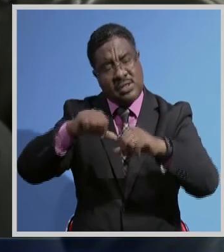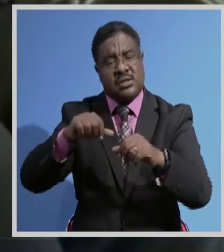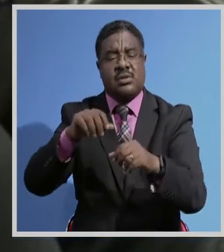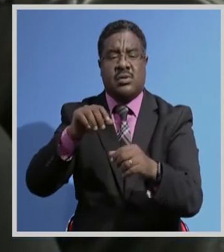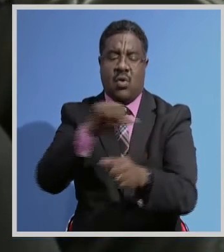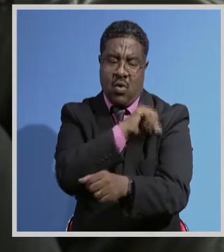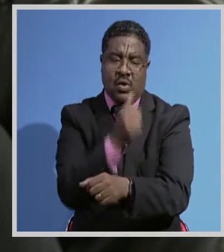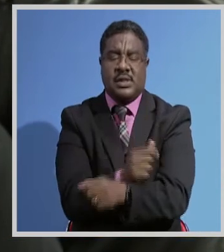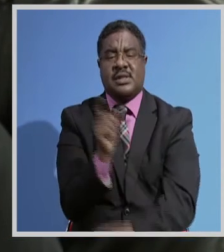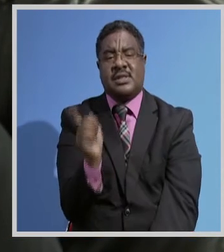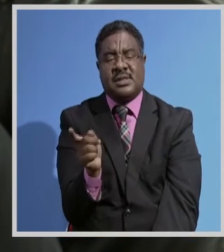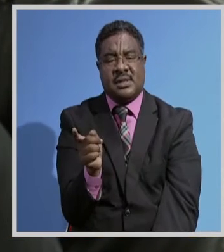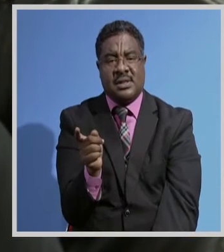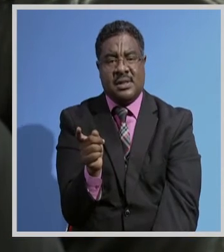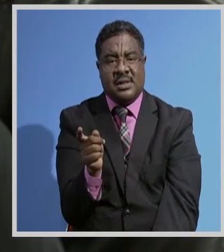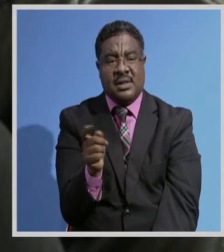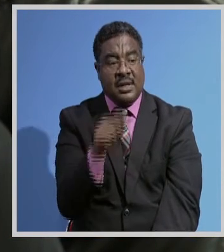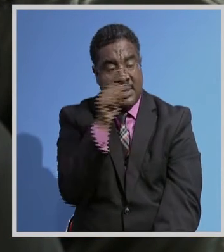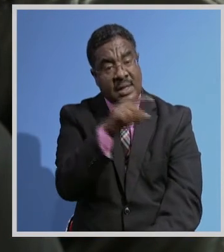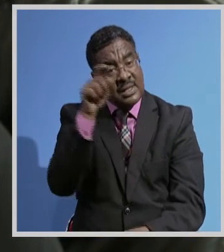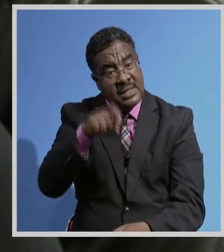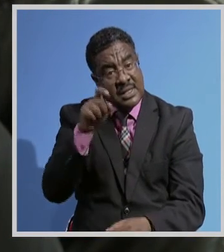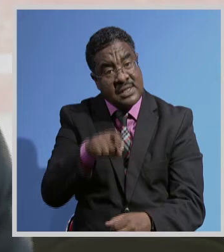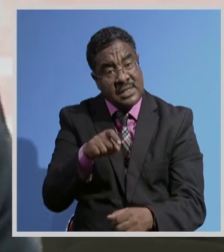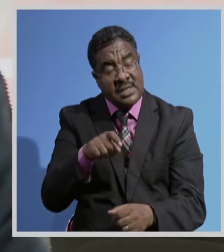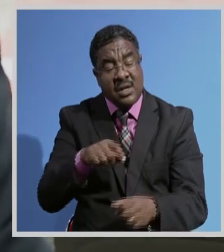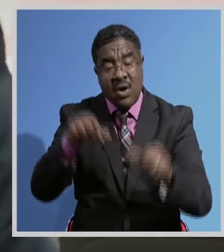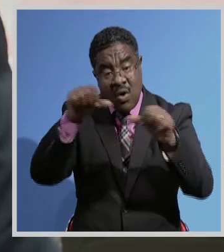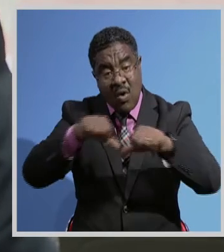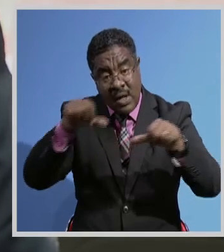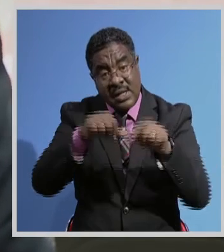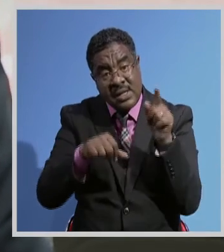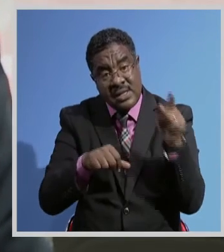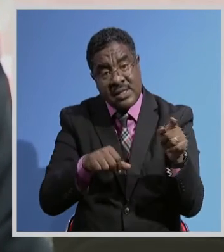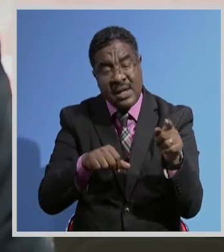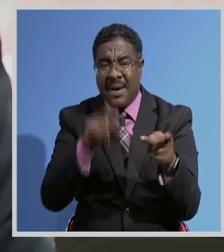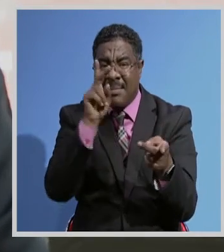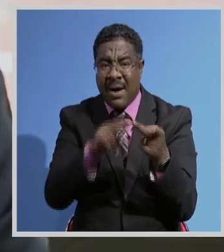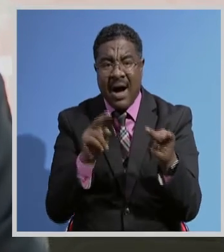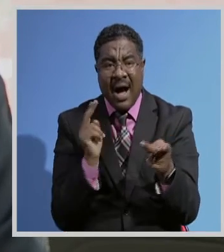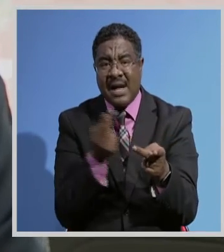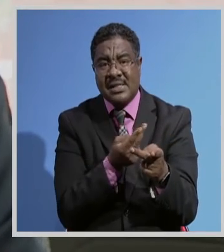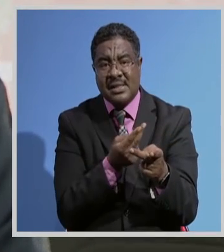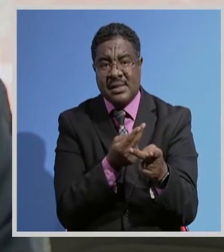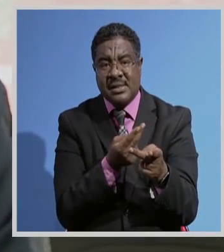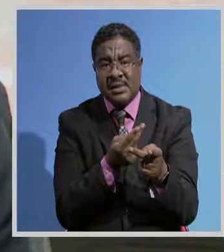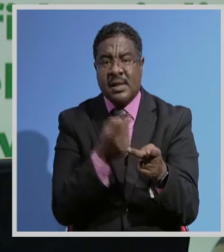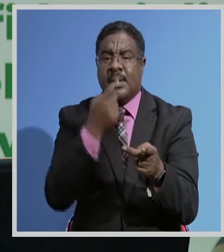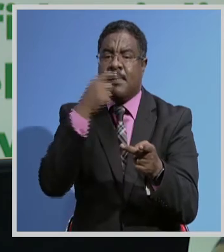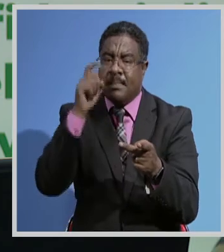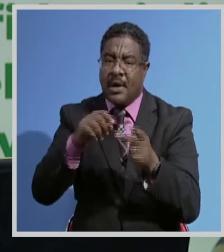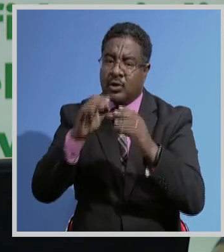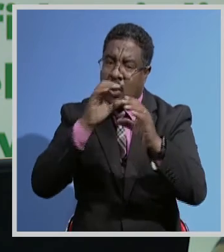INTOSAI P12, which requires supreme audit institutions like ours to communicate